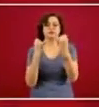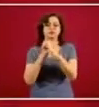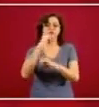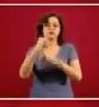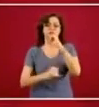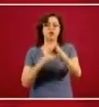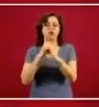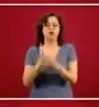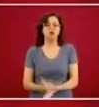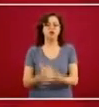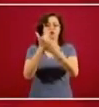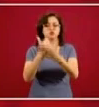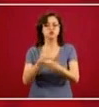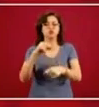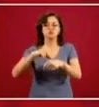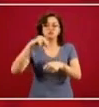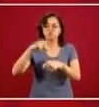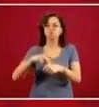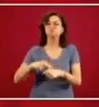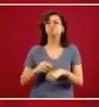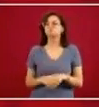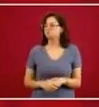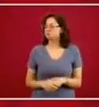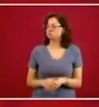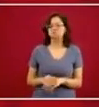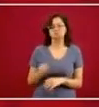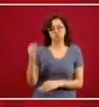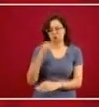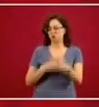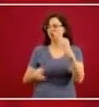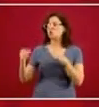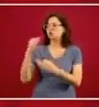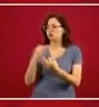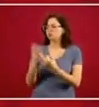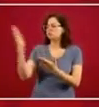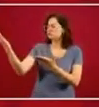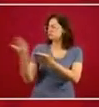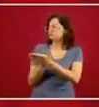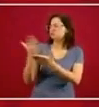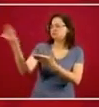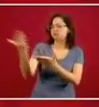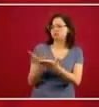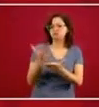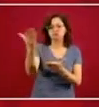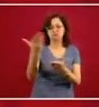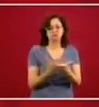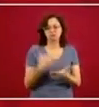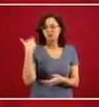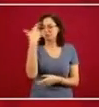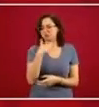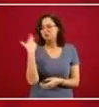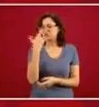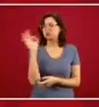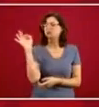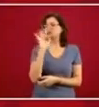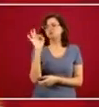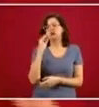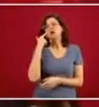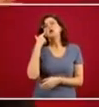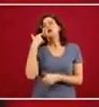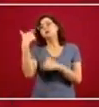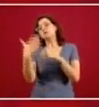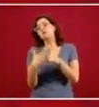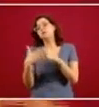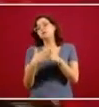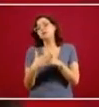offerings, including NGOs and of medical help from other countries, and all of these proposals have been